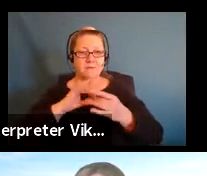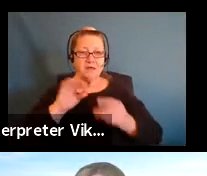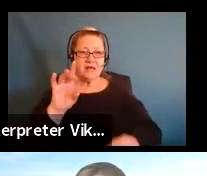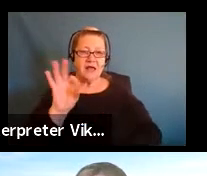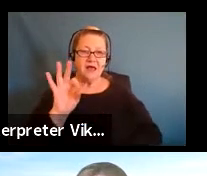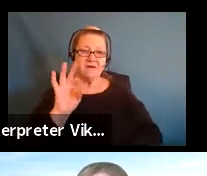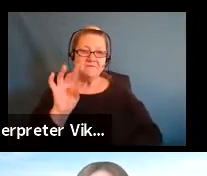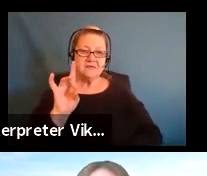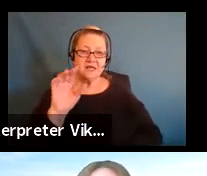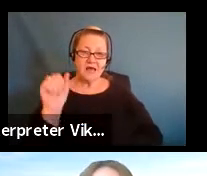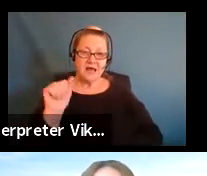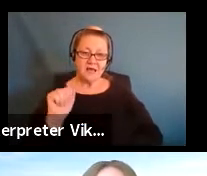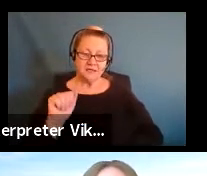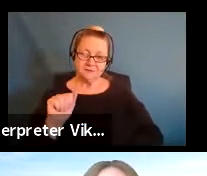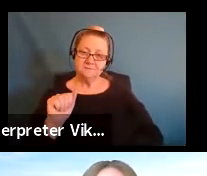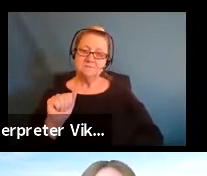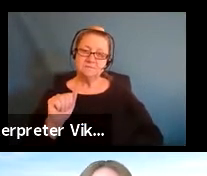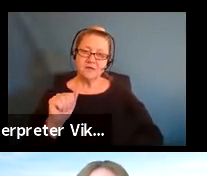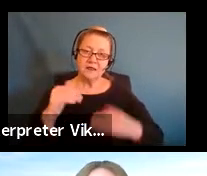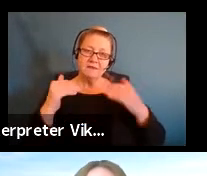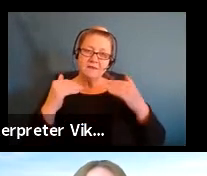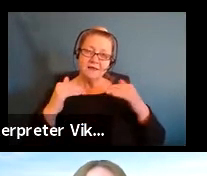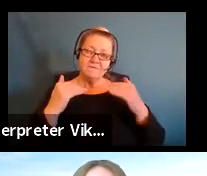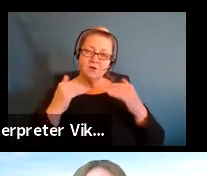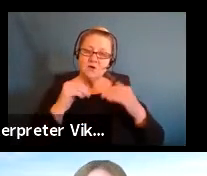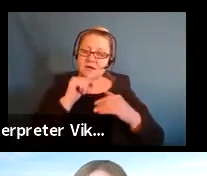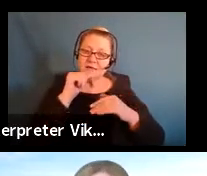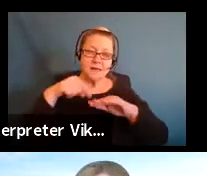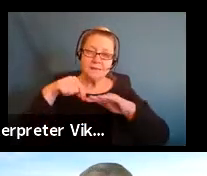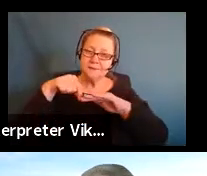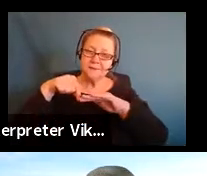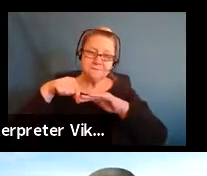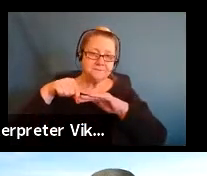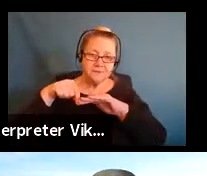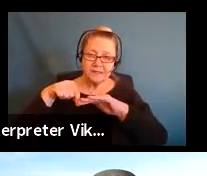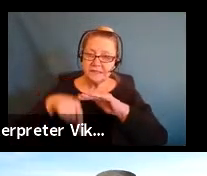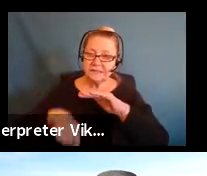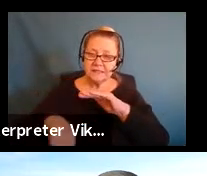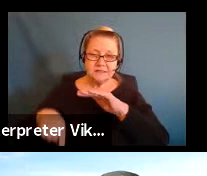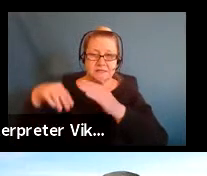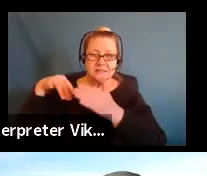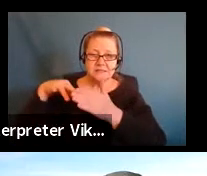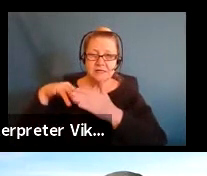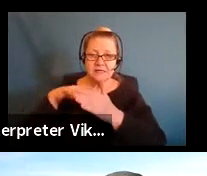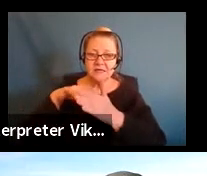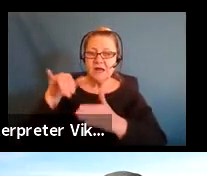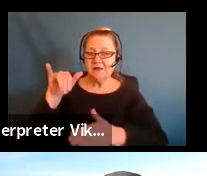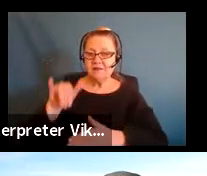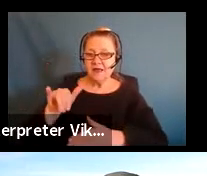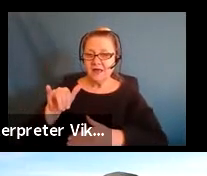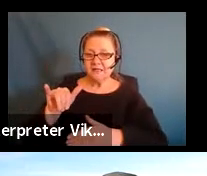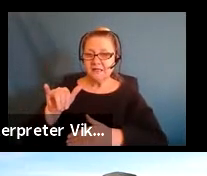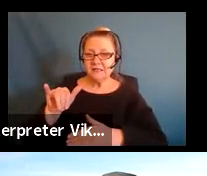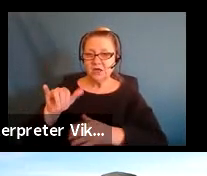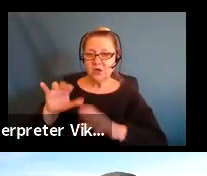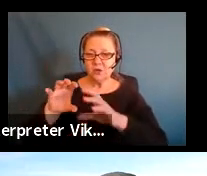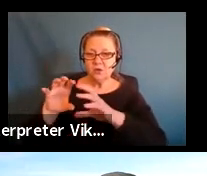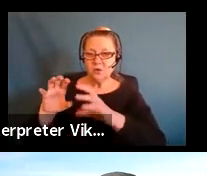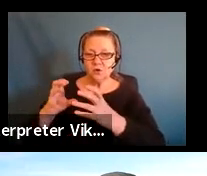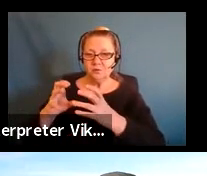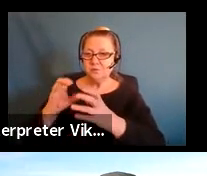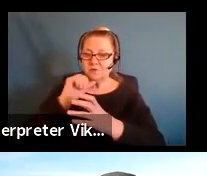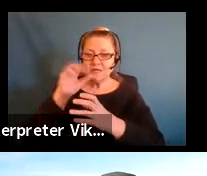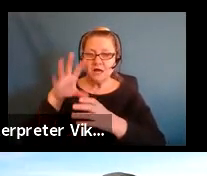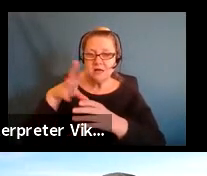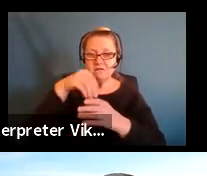was not that granular. People with those sorts of underlying risk factors were not probably enrolled in the trials,